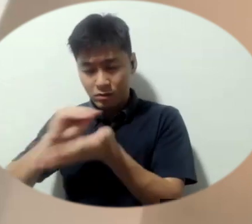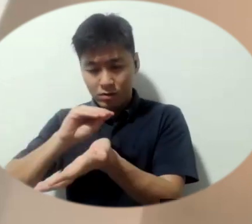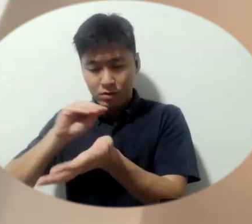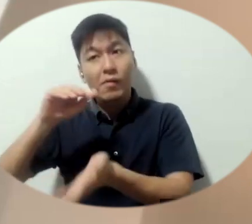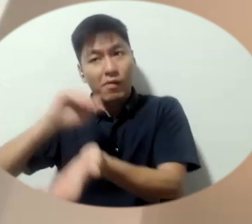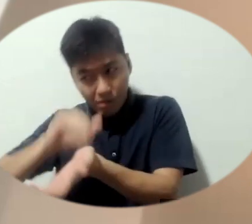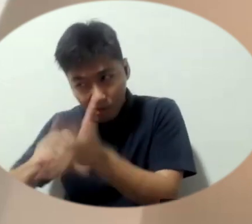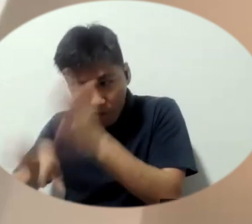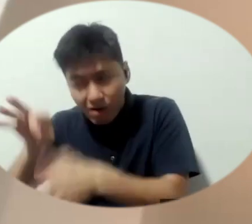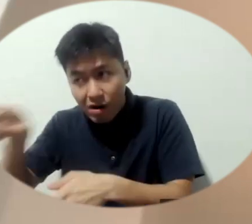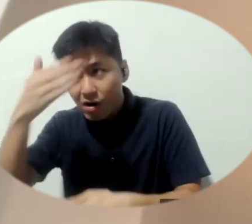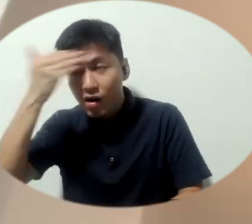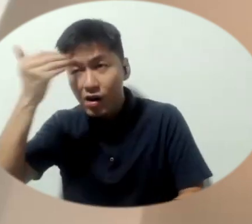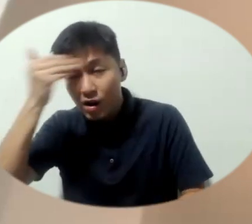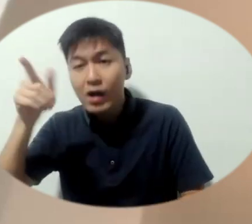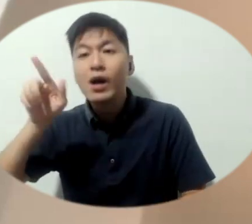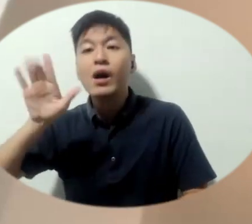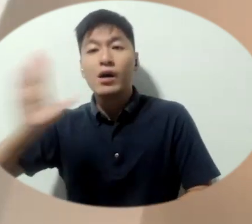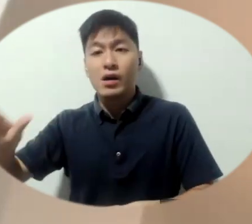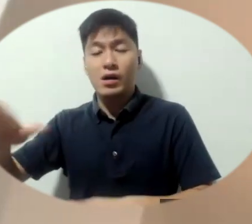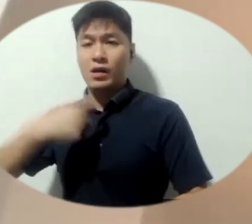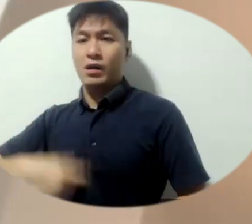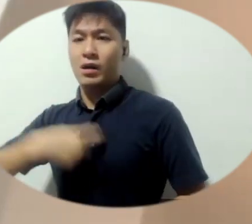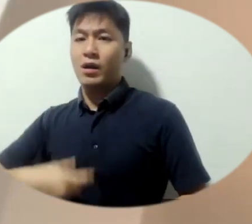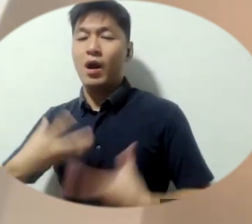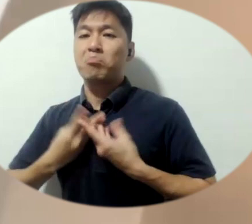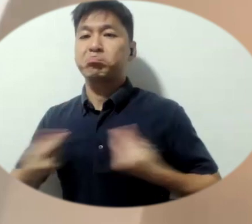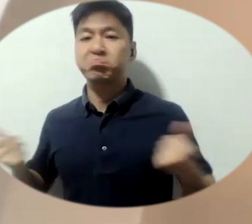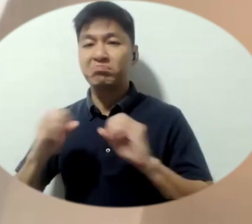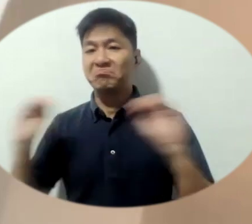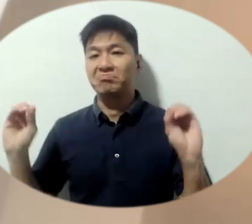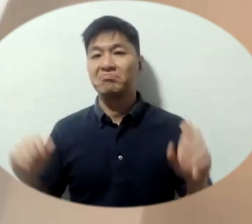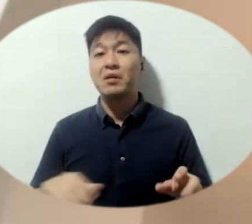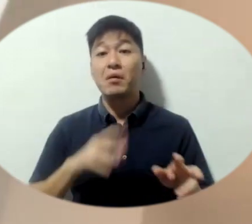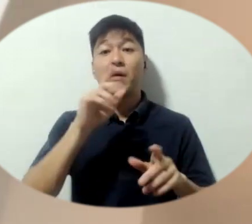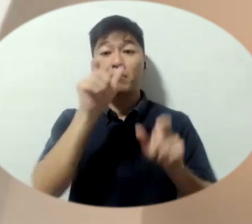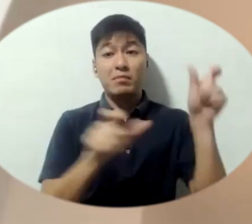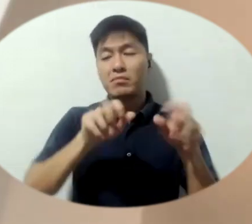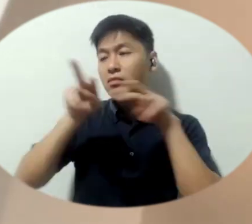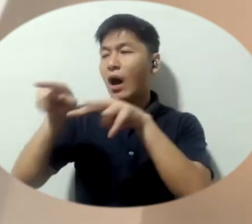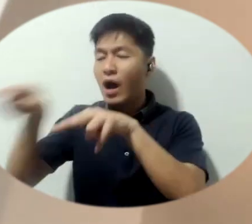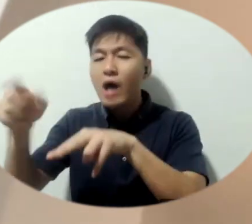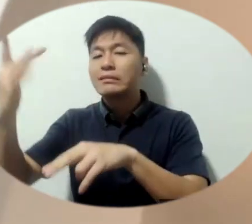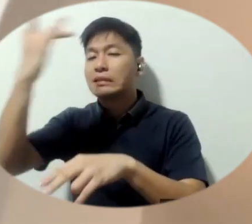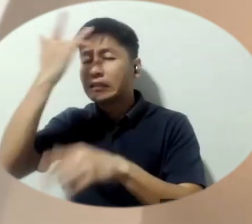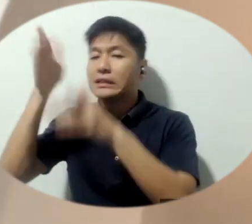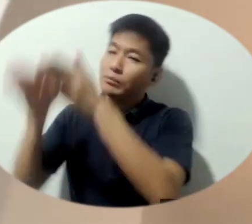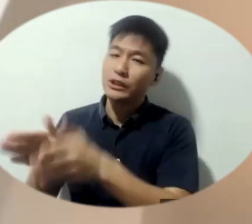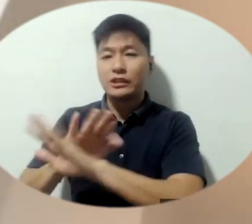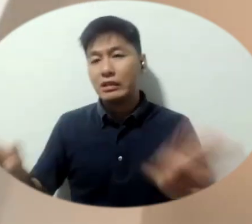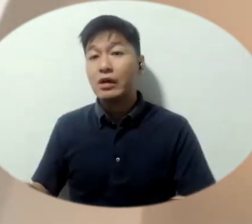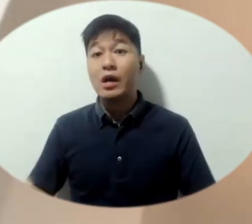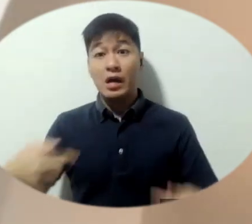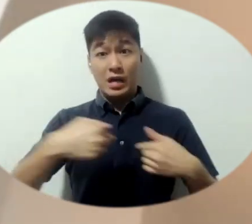or Nilva Aguzzoli for most of people. She was just a patient. And I was not the grandson,